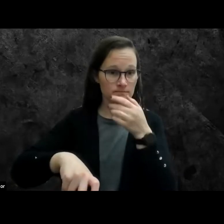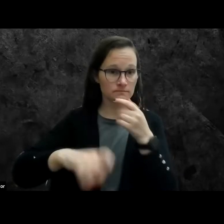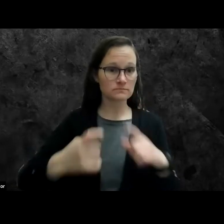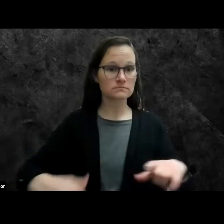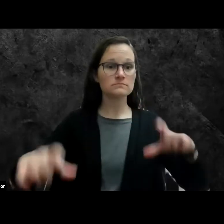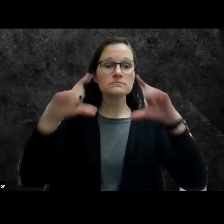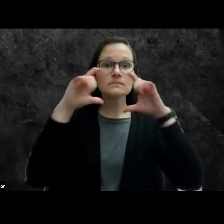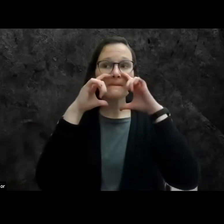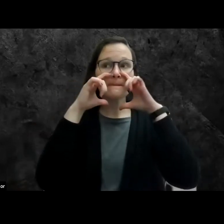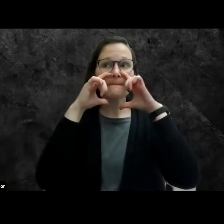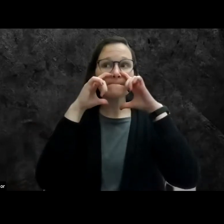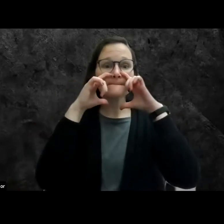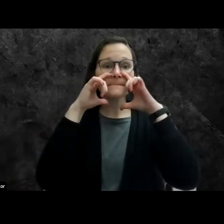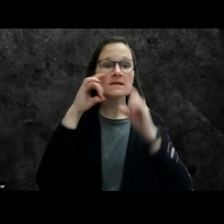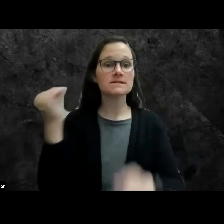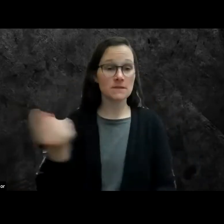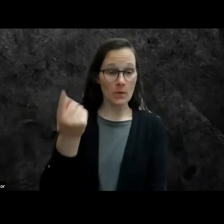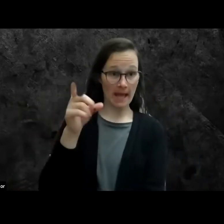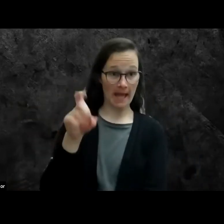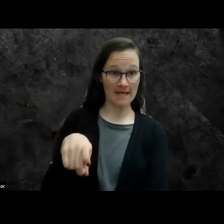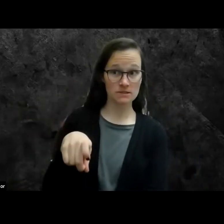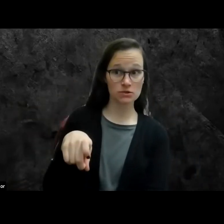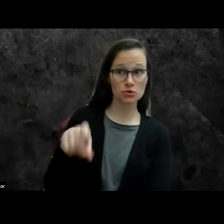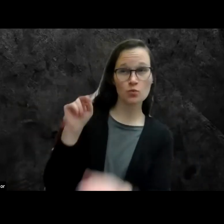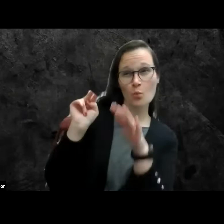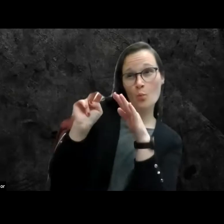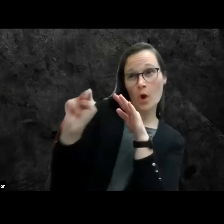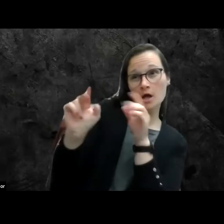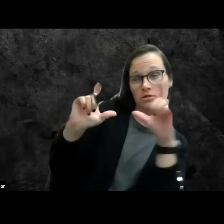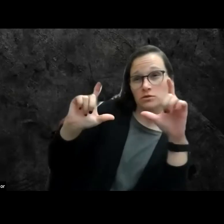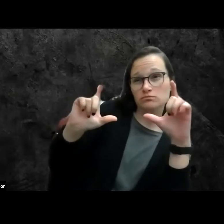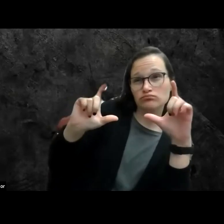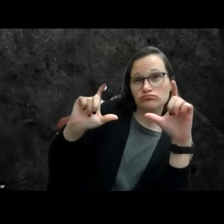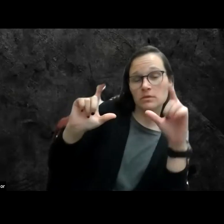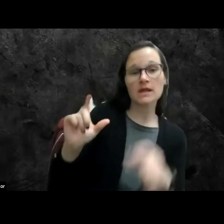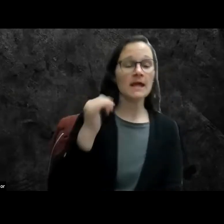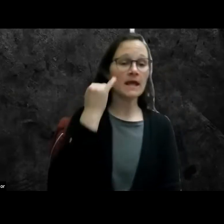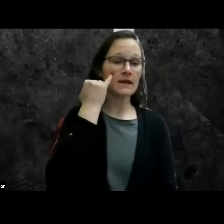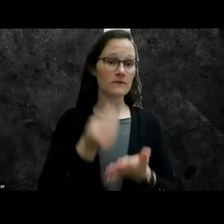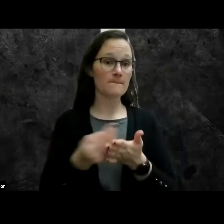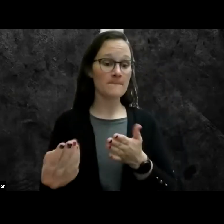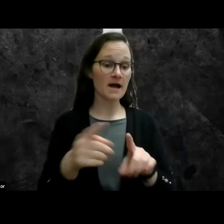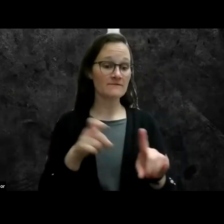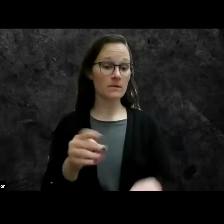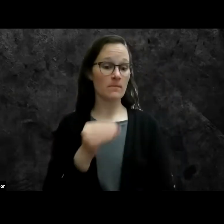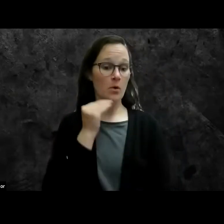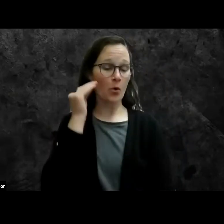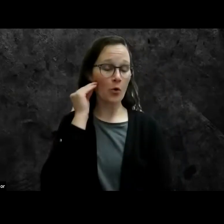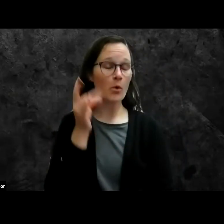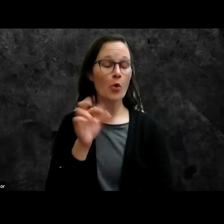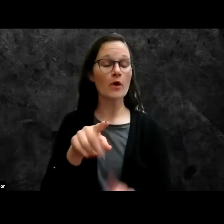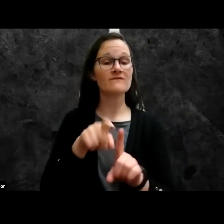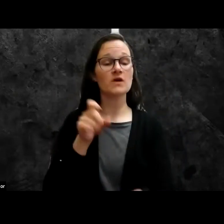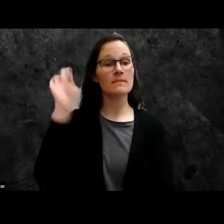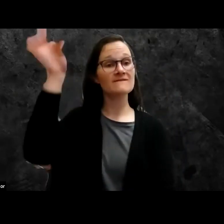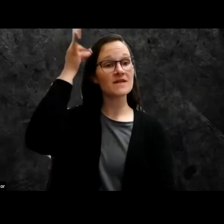be appropriate and accepted. The at-home kits that you're going to get from the federal government or from your